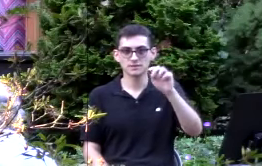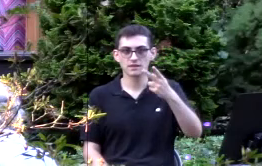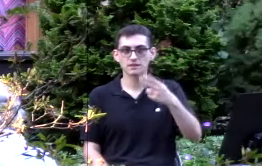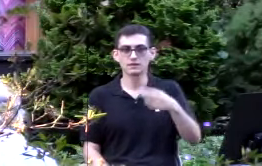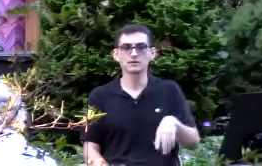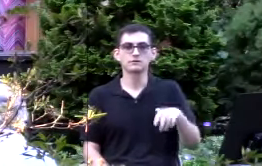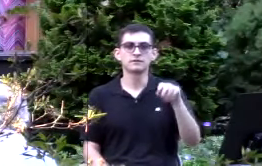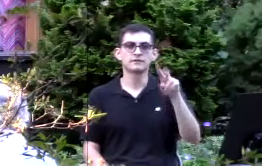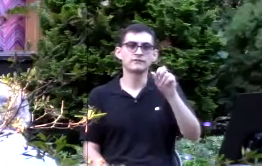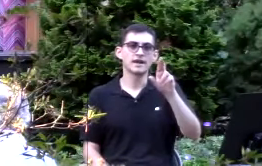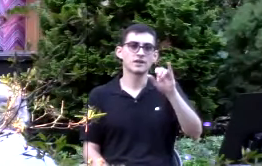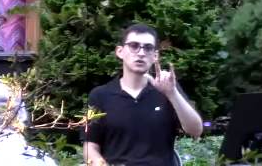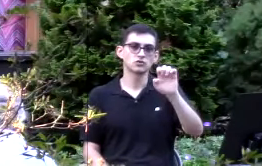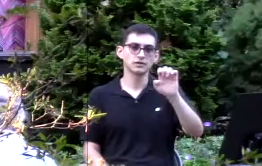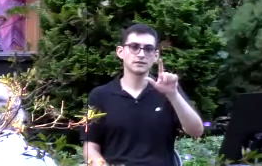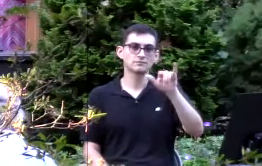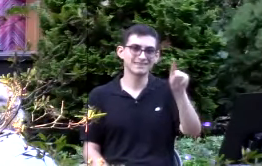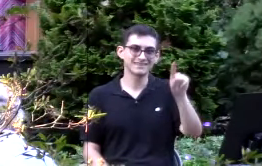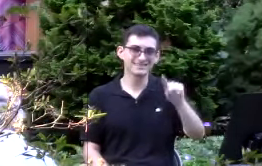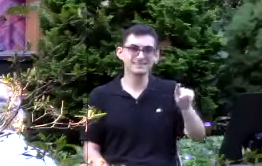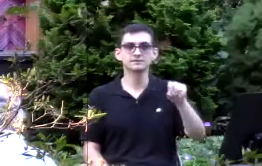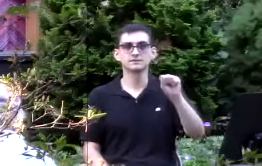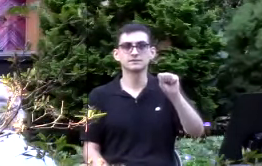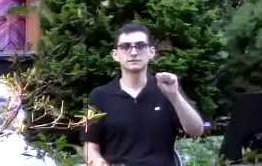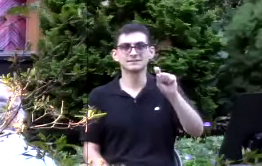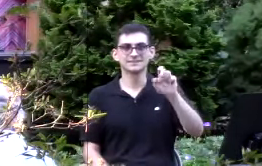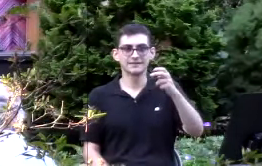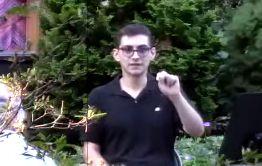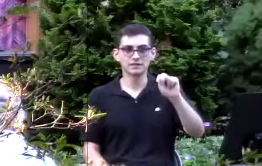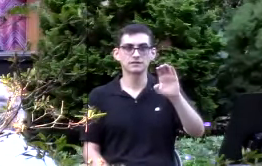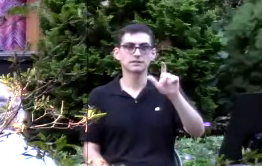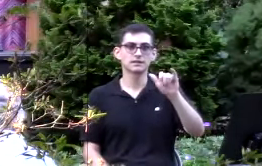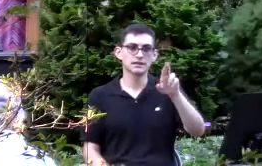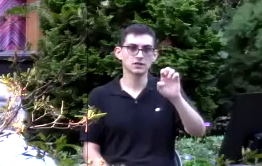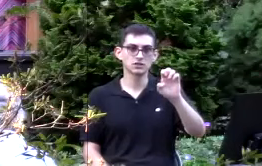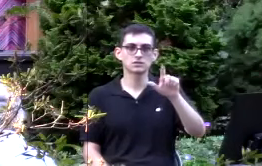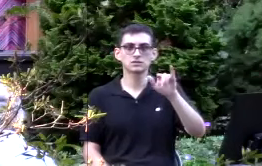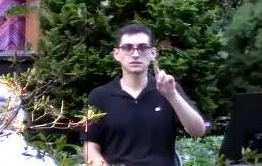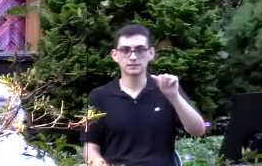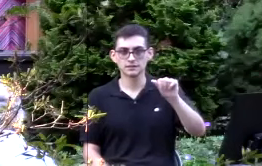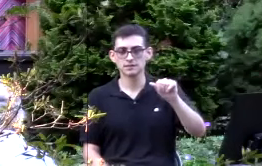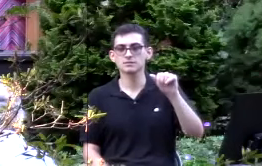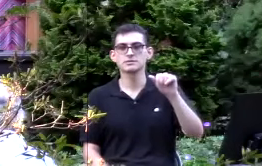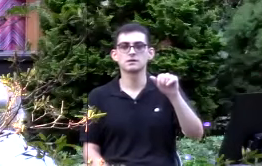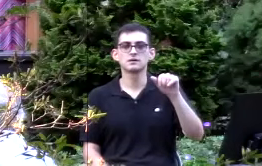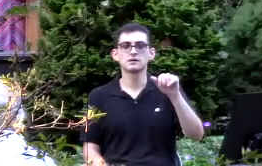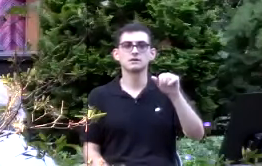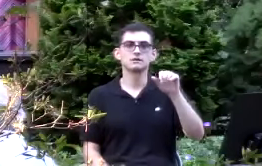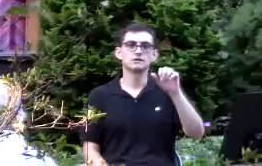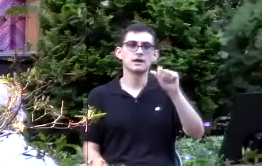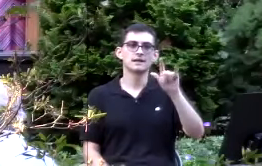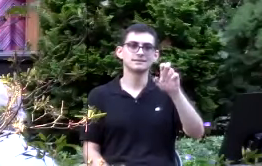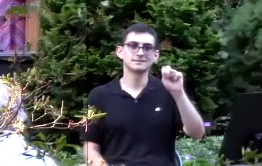Petro, Valerie Brownstein, Liz Steinberg, Stephen Brieger, Claire Cowing, Linda Champion, Allison Rohr